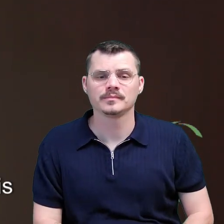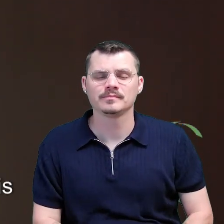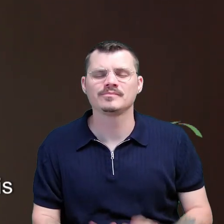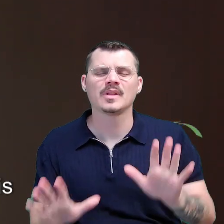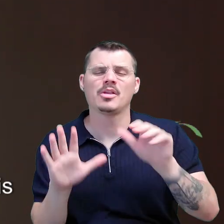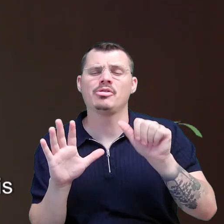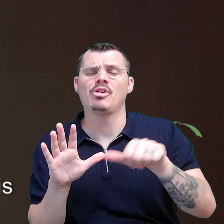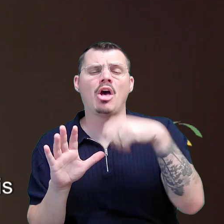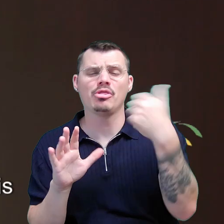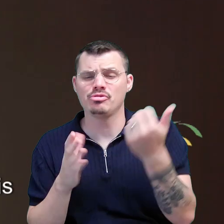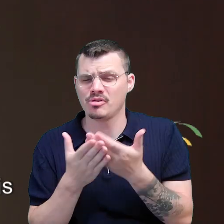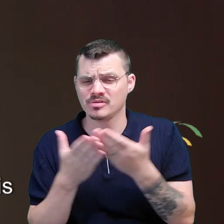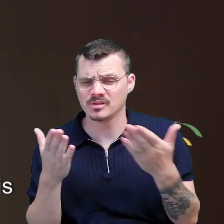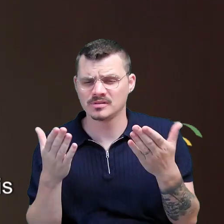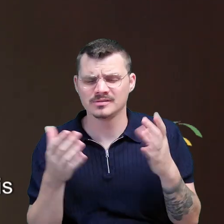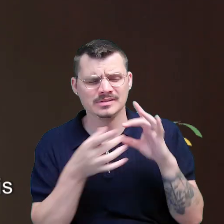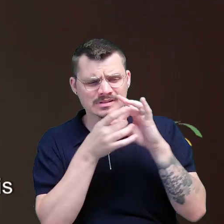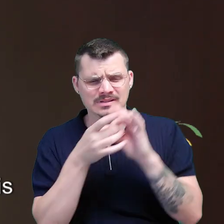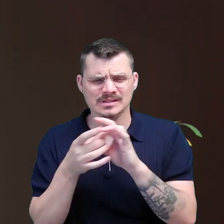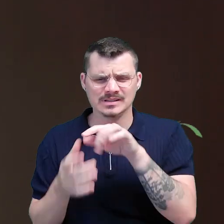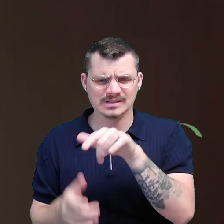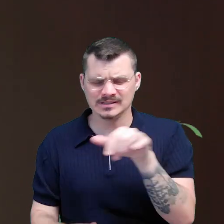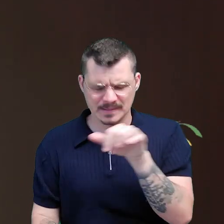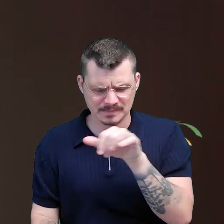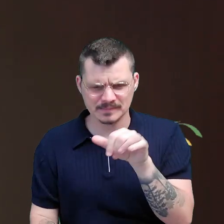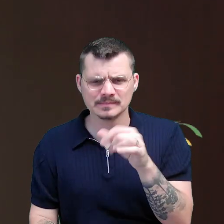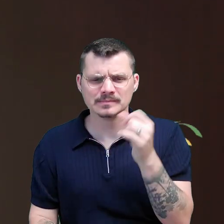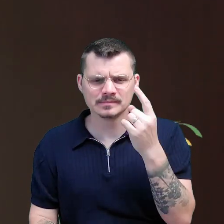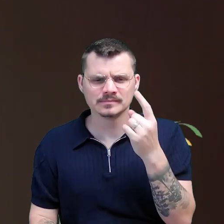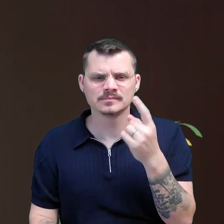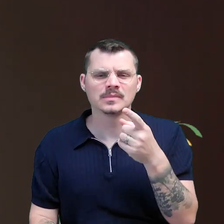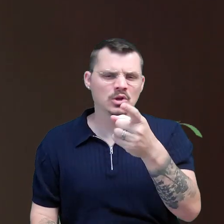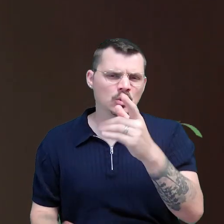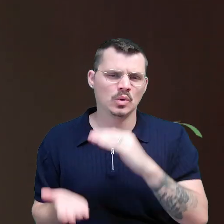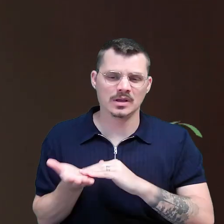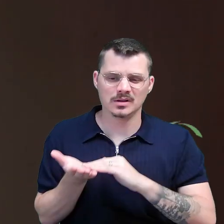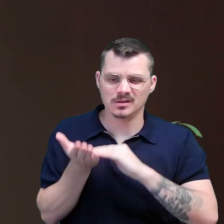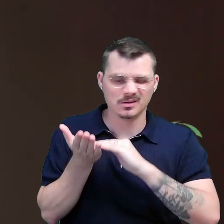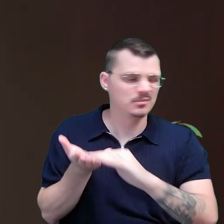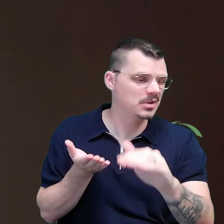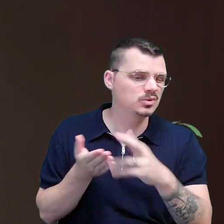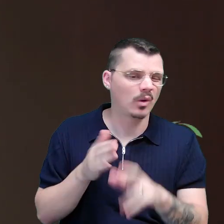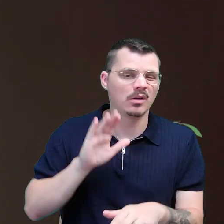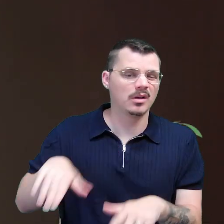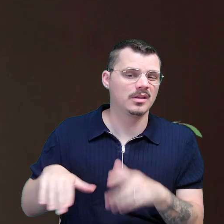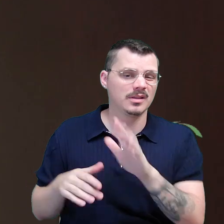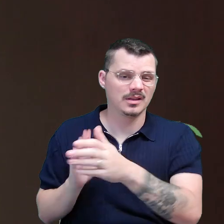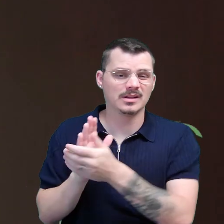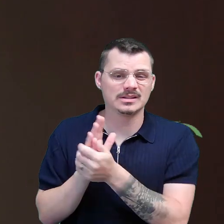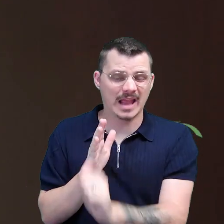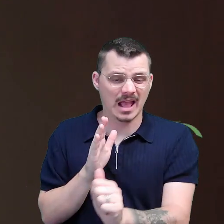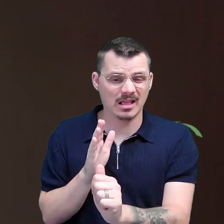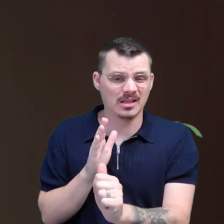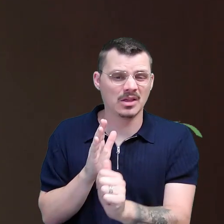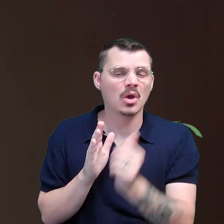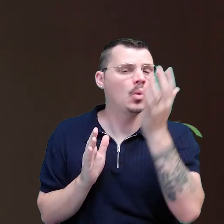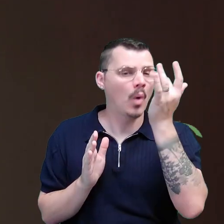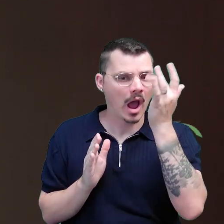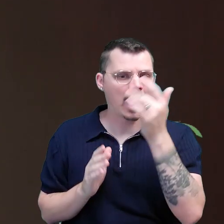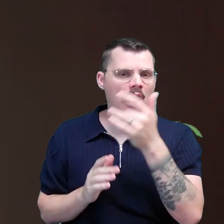The other thing along those same lines is dismissing a talent a person has as some kind